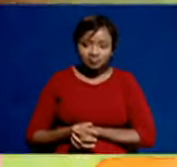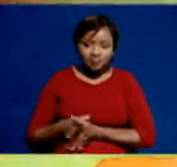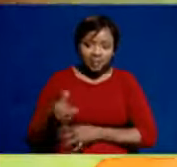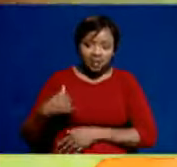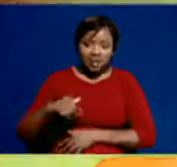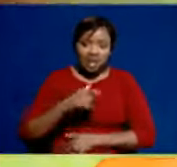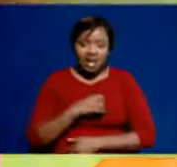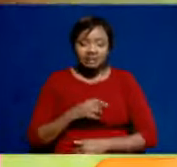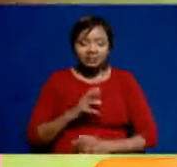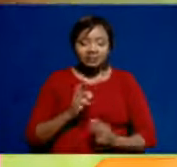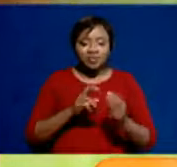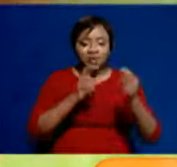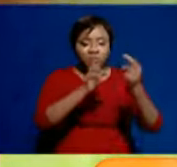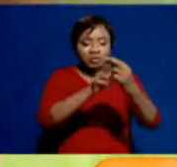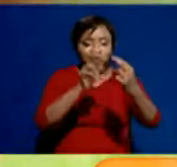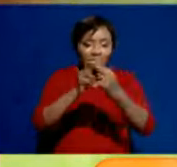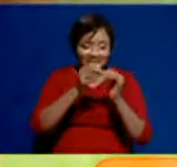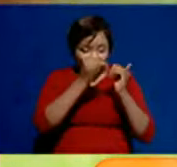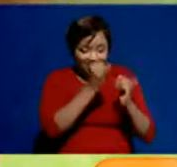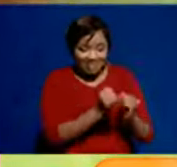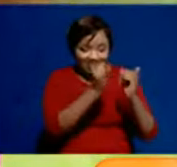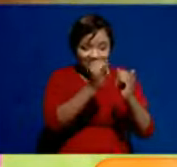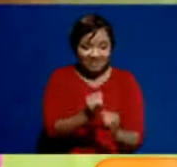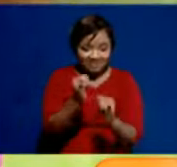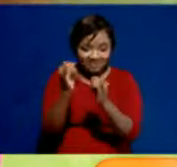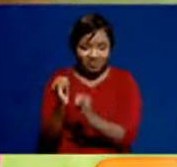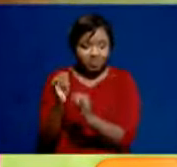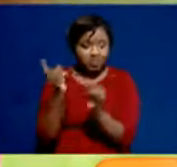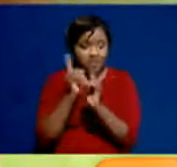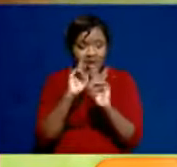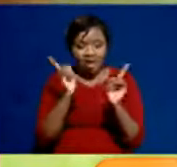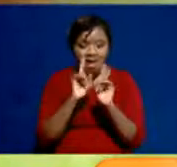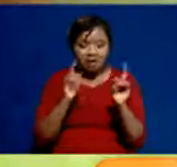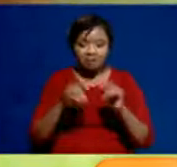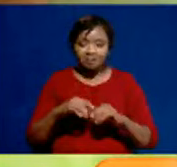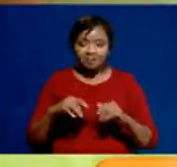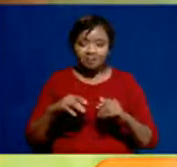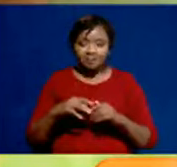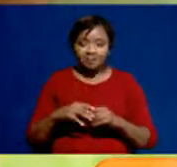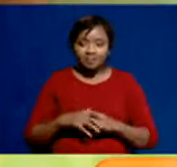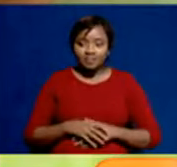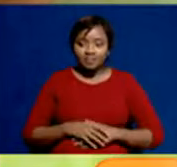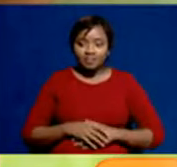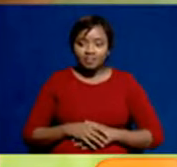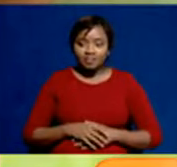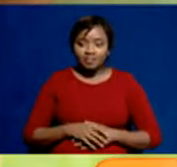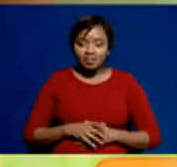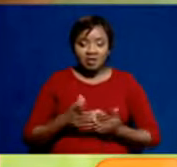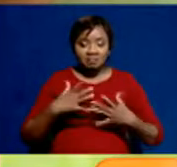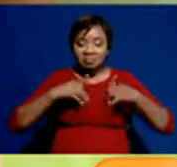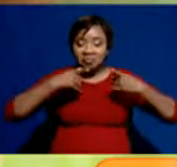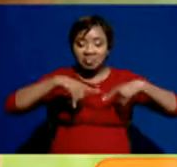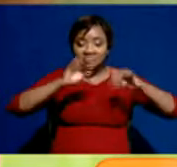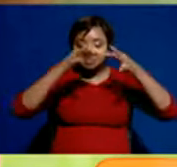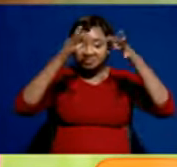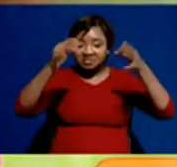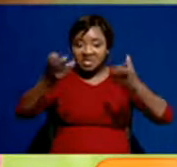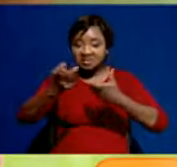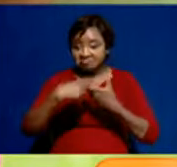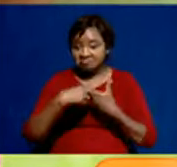everybody, not individually. Okay. Those communications, everybody hears, and you let people come at their pace, no